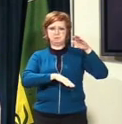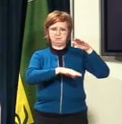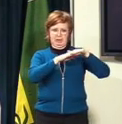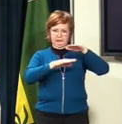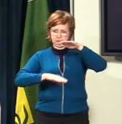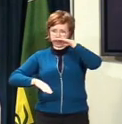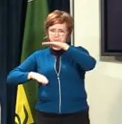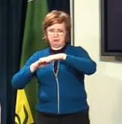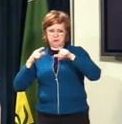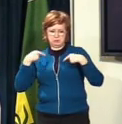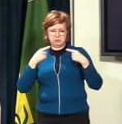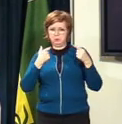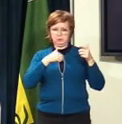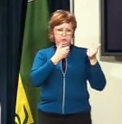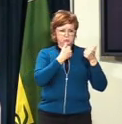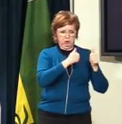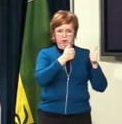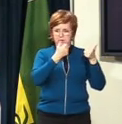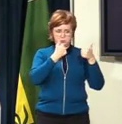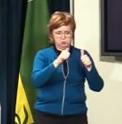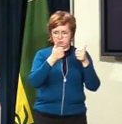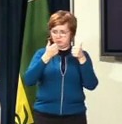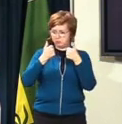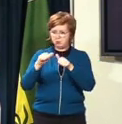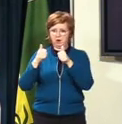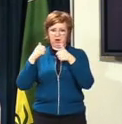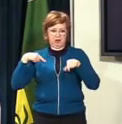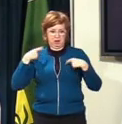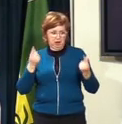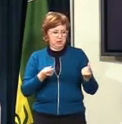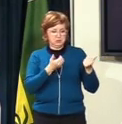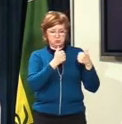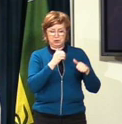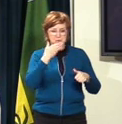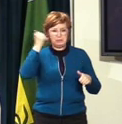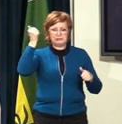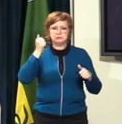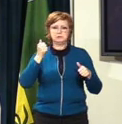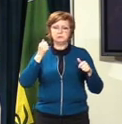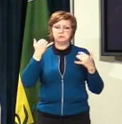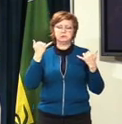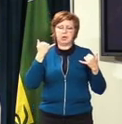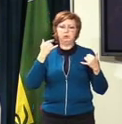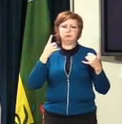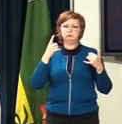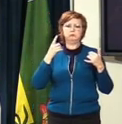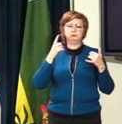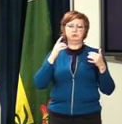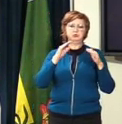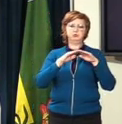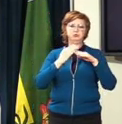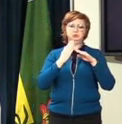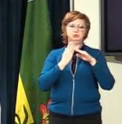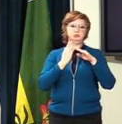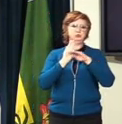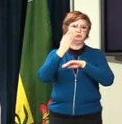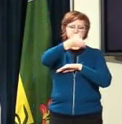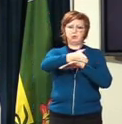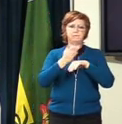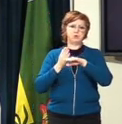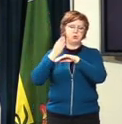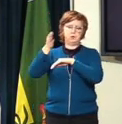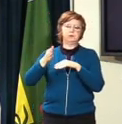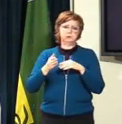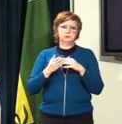offensive strategy and defensive strategy. And although, Derek highlighted on the resources that this will free up with respect to the slowdown